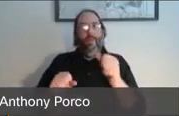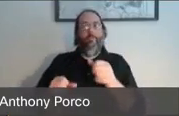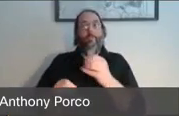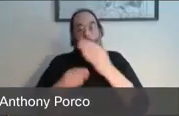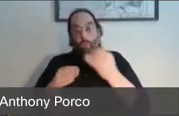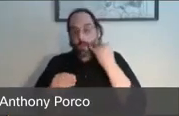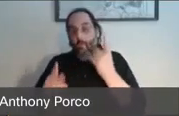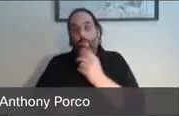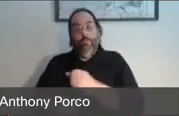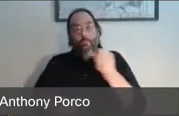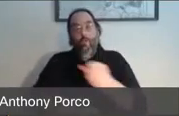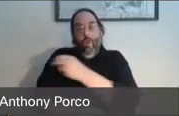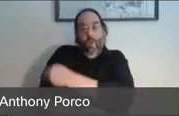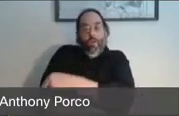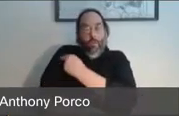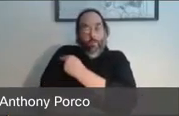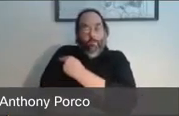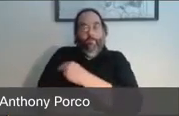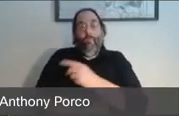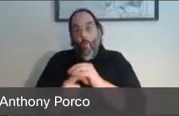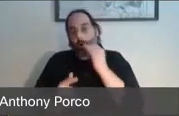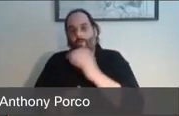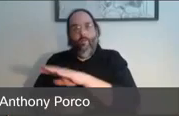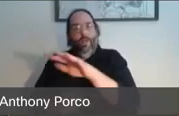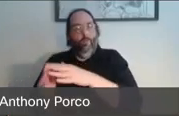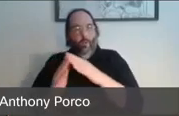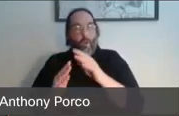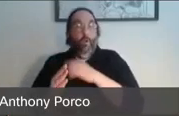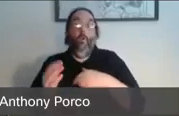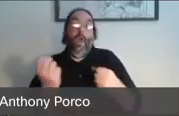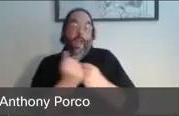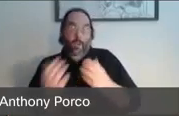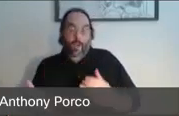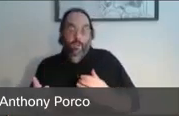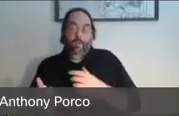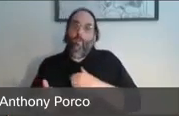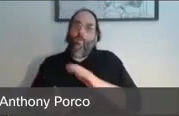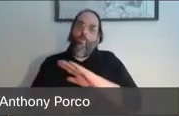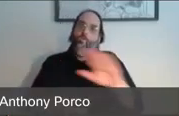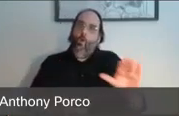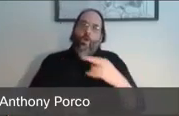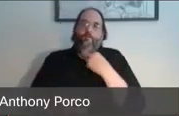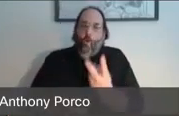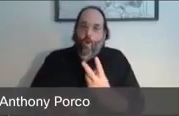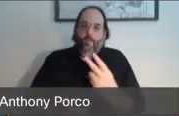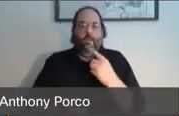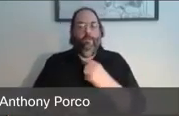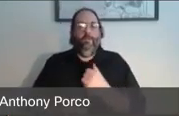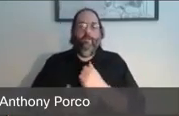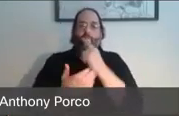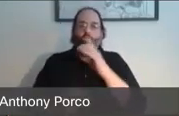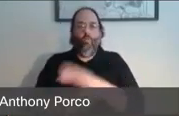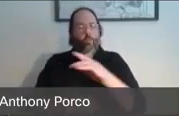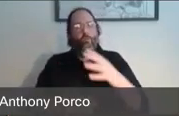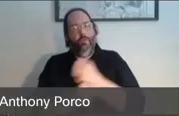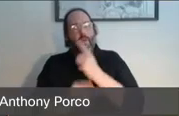hospitalized and in the community. We are also advocates. We are your voice to help ensure you receive appropriate